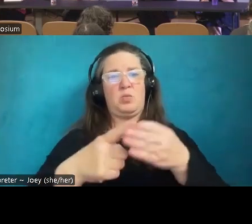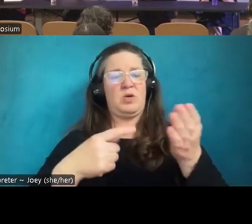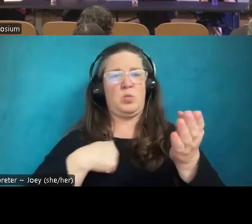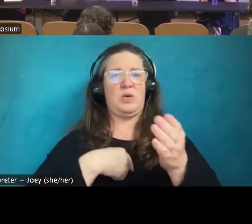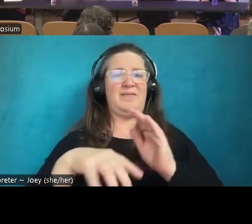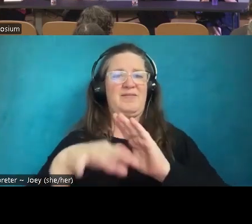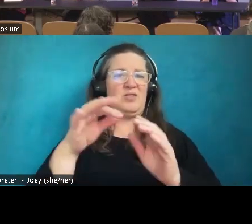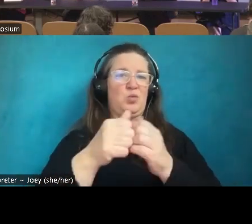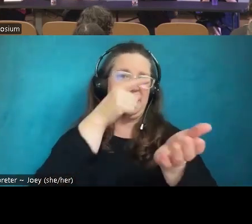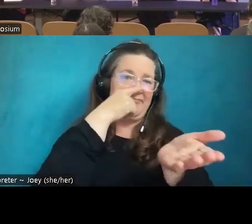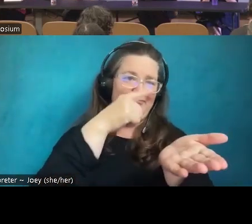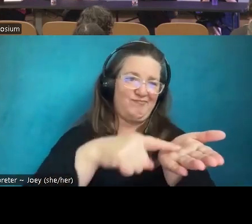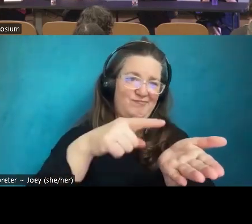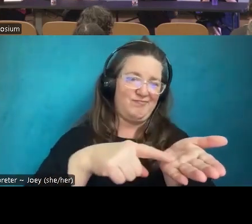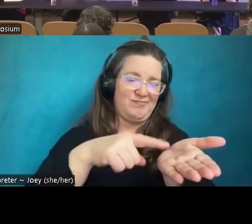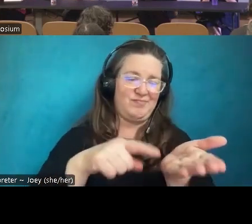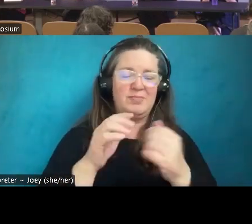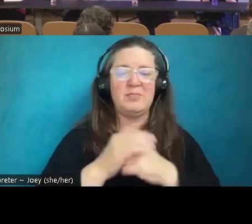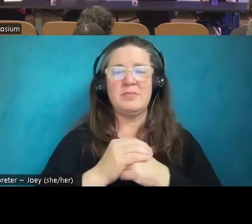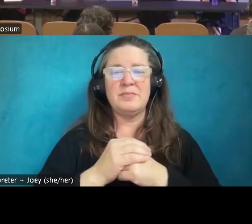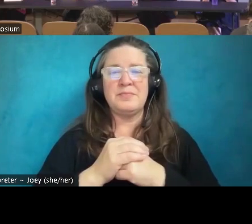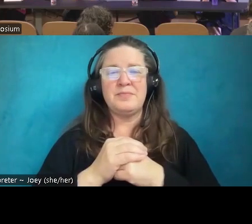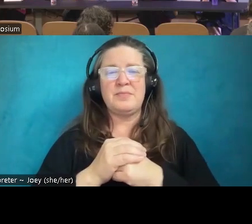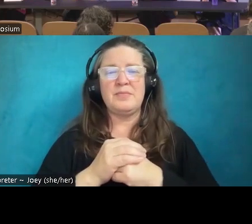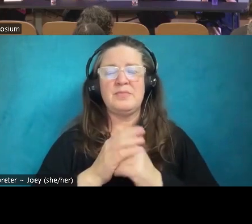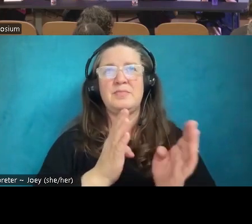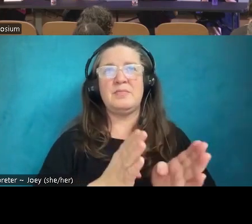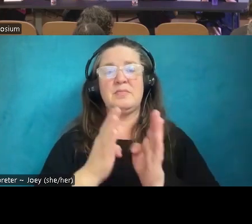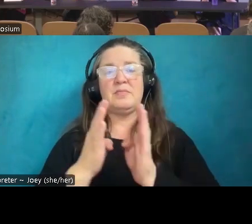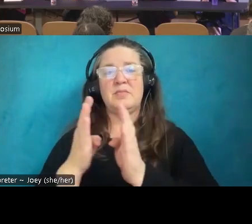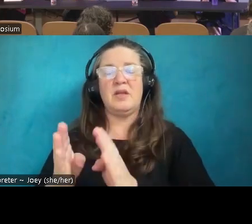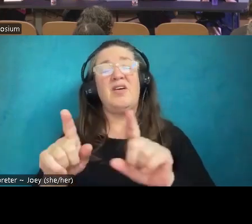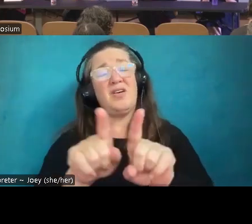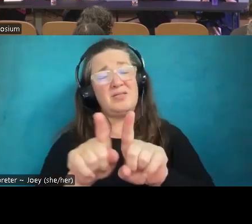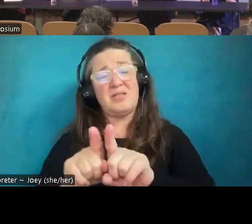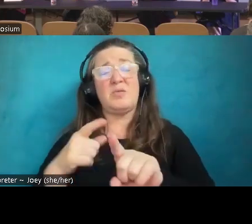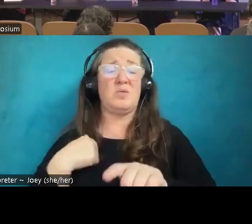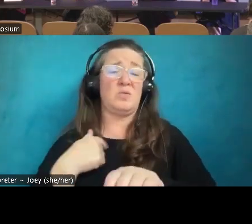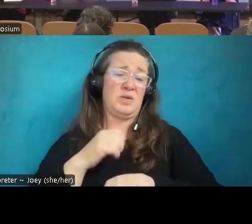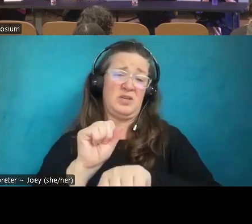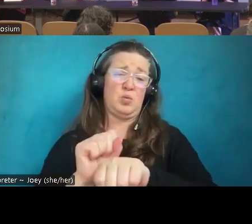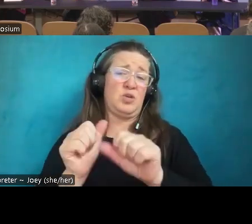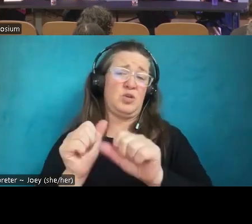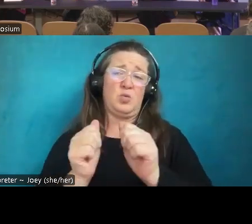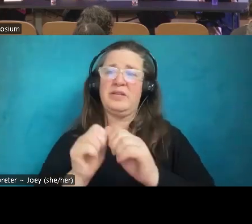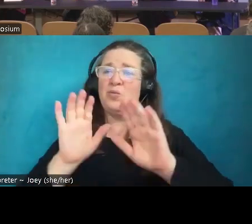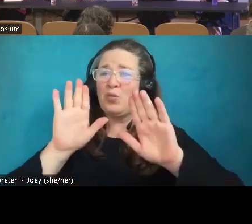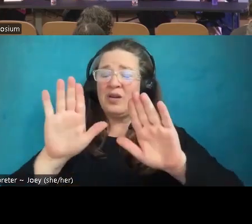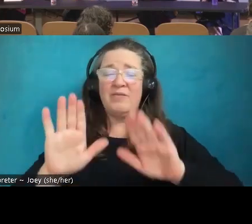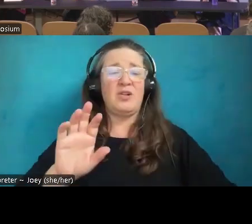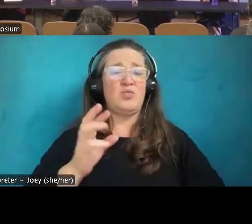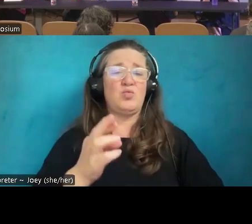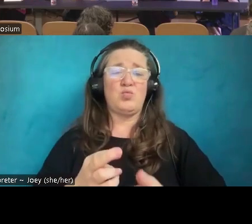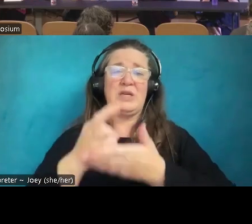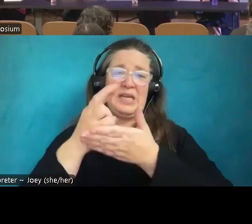biomarkers. I will also say that we work with wonderful rehab medicine specialists that are